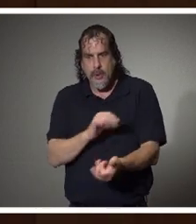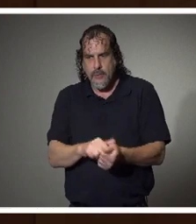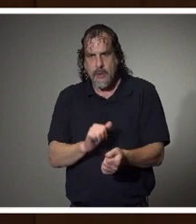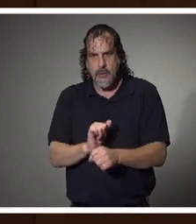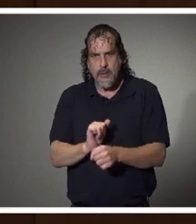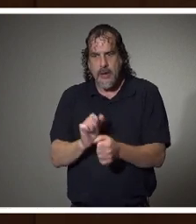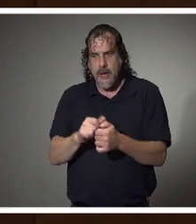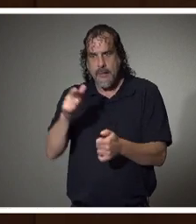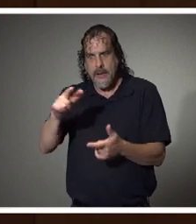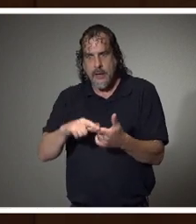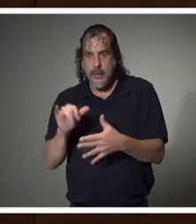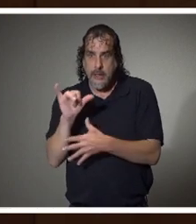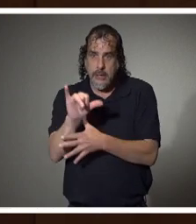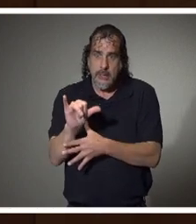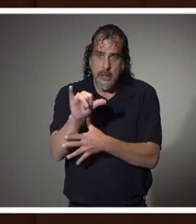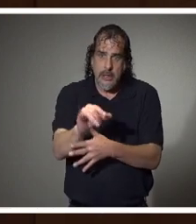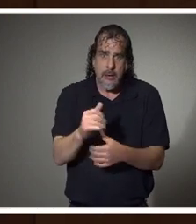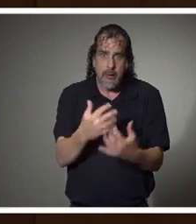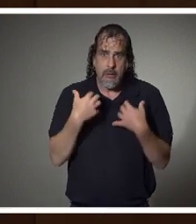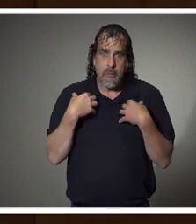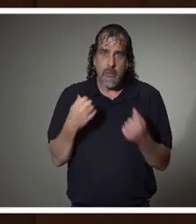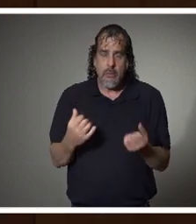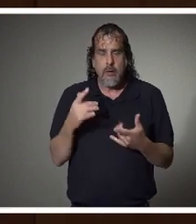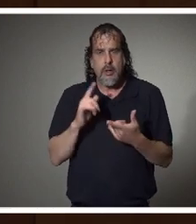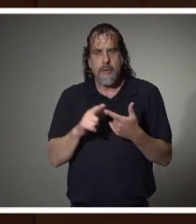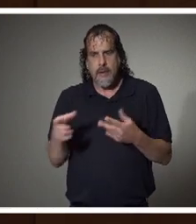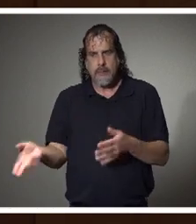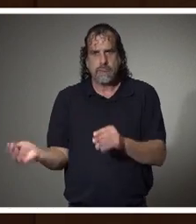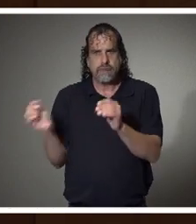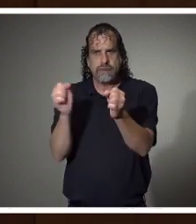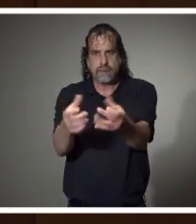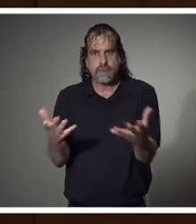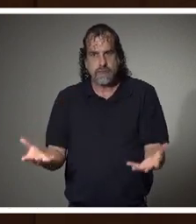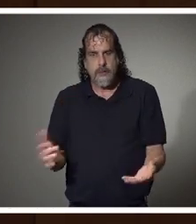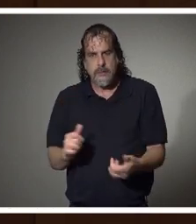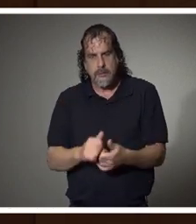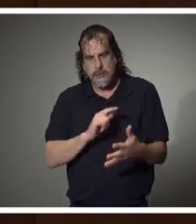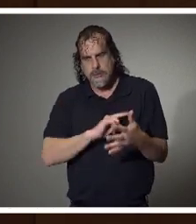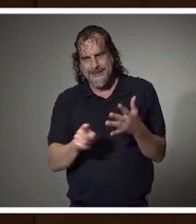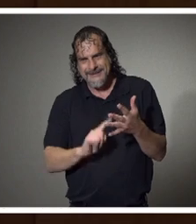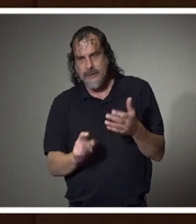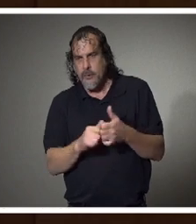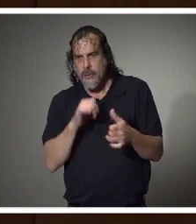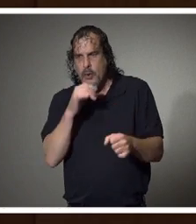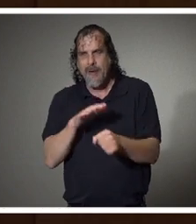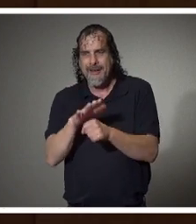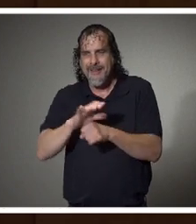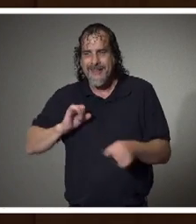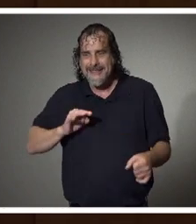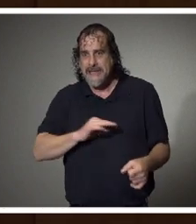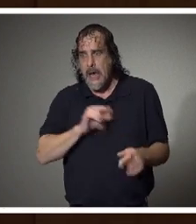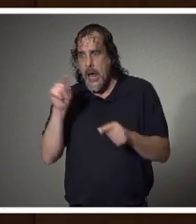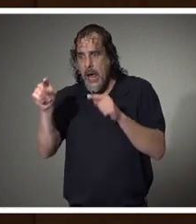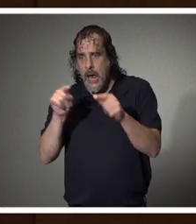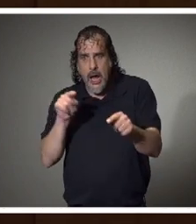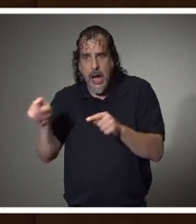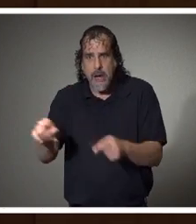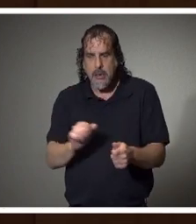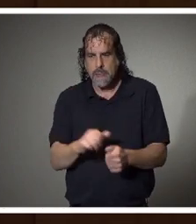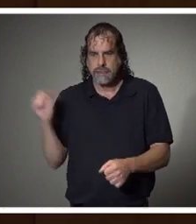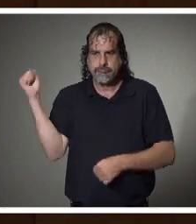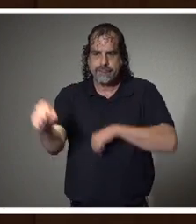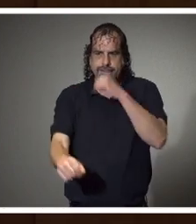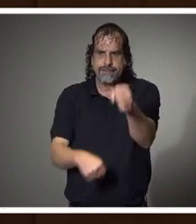folks if they need prolonged recovery. And so it's going to be for all these different sort of gaps in the system that we're trying to fill out for these